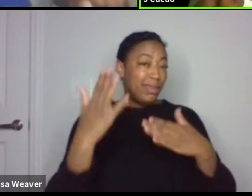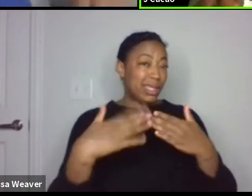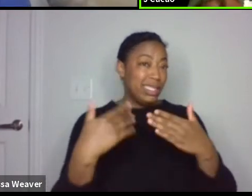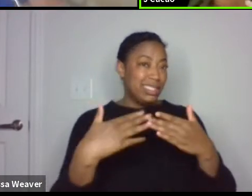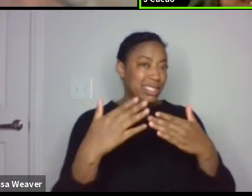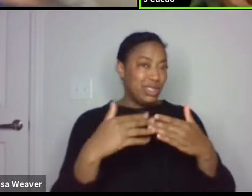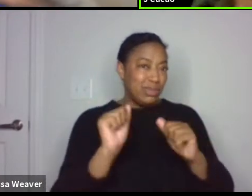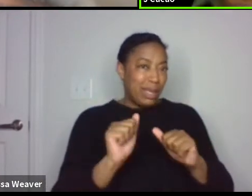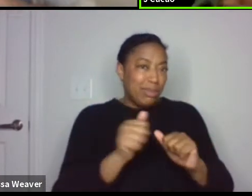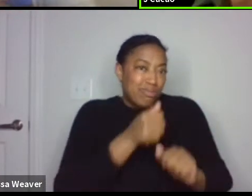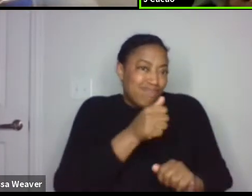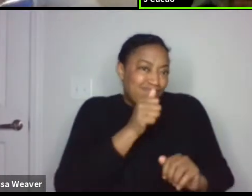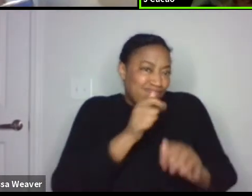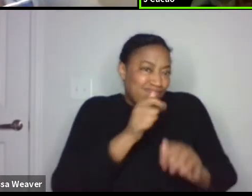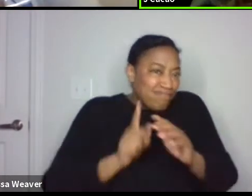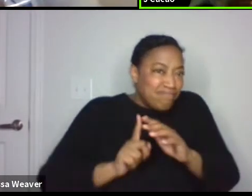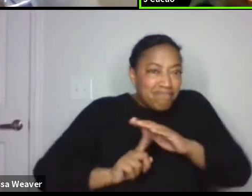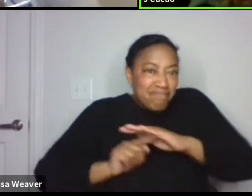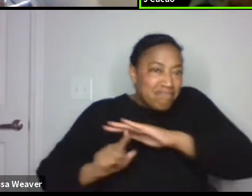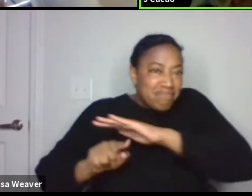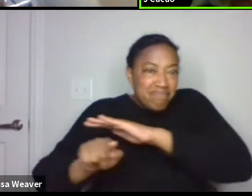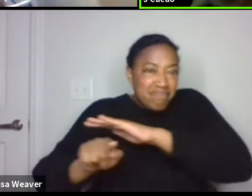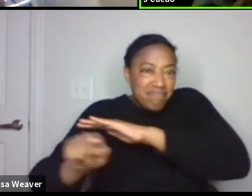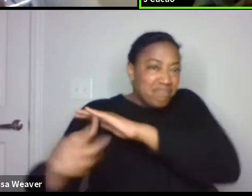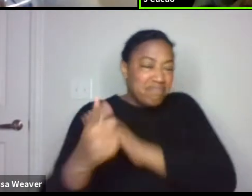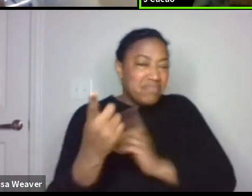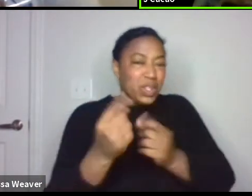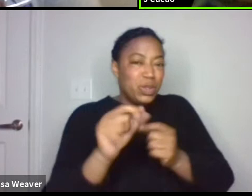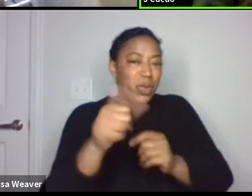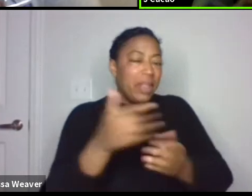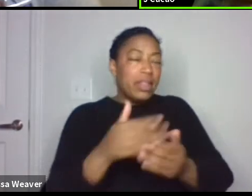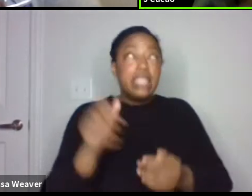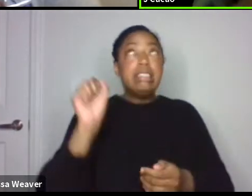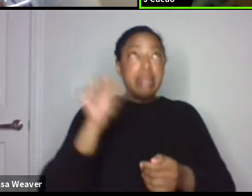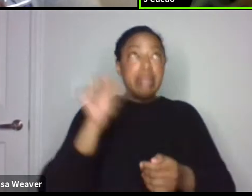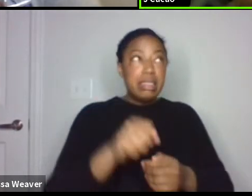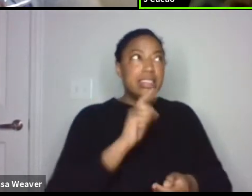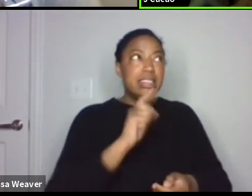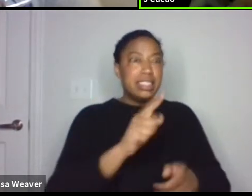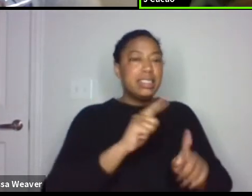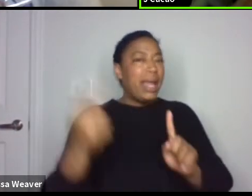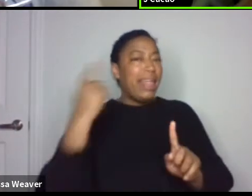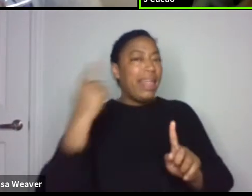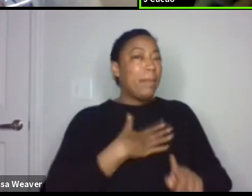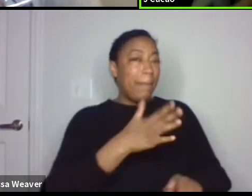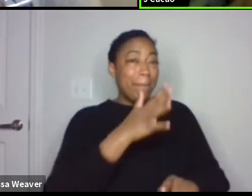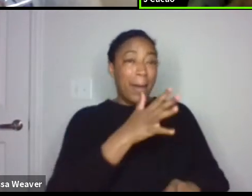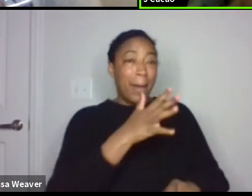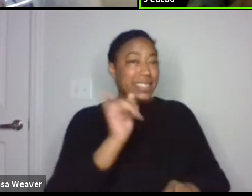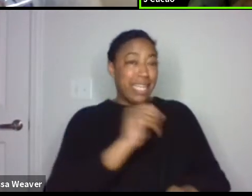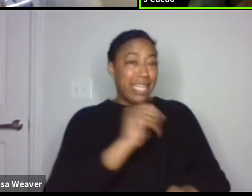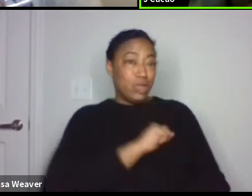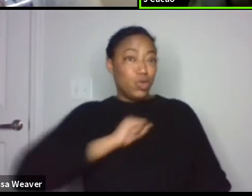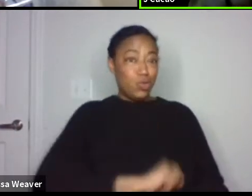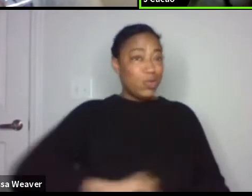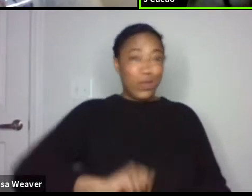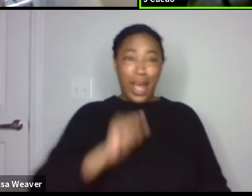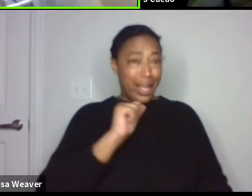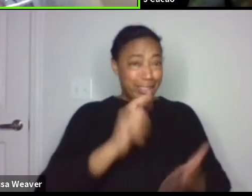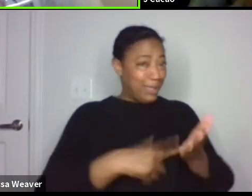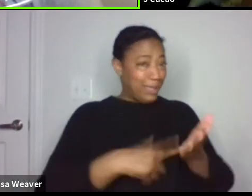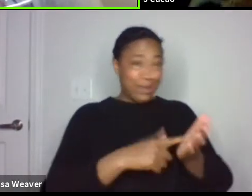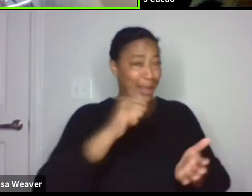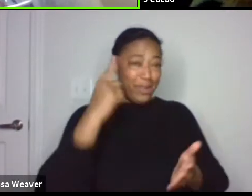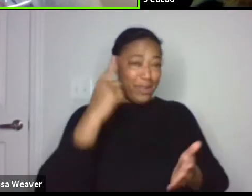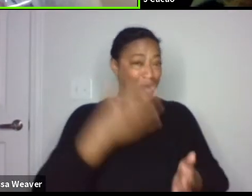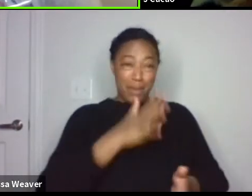sneak around and do stuff like that. And to some degree it is, but I believe my mom is like a superhero. Sometimes I don't even believe that she's deaf.